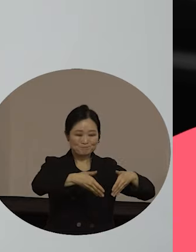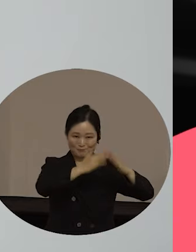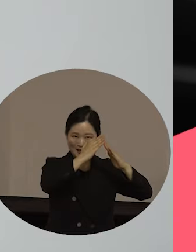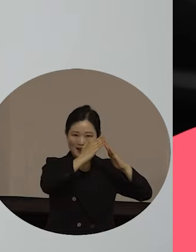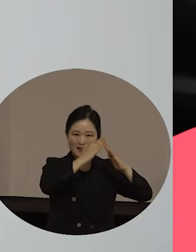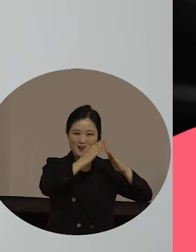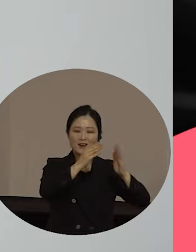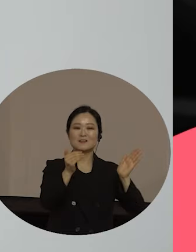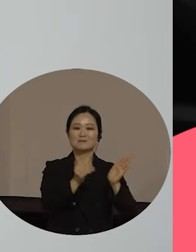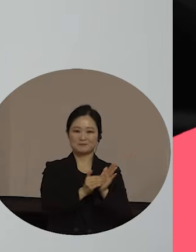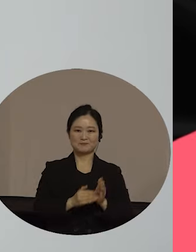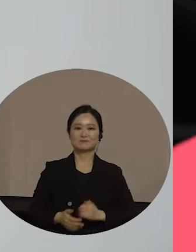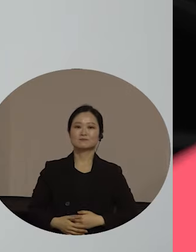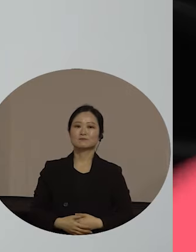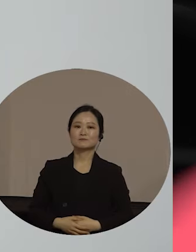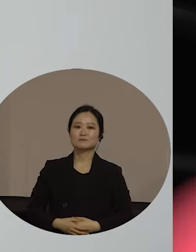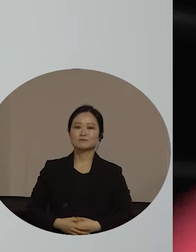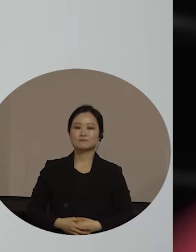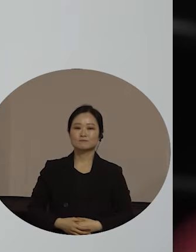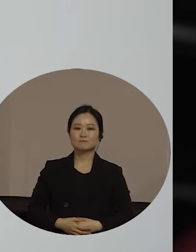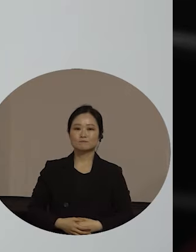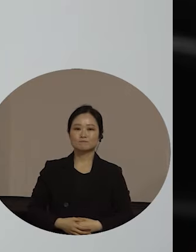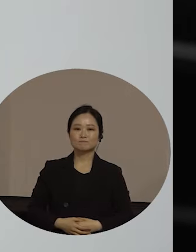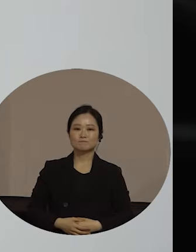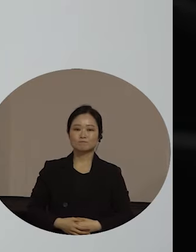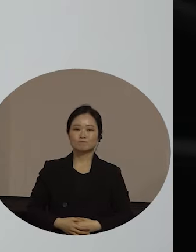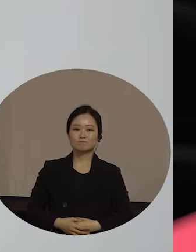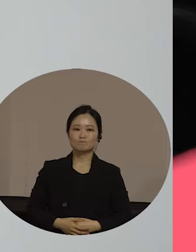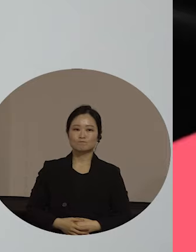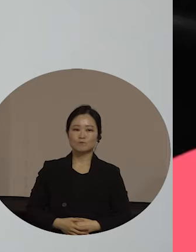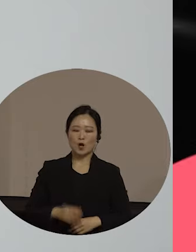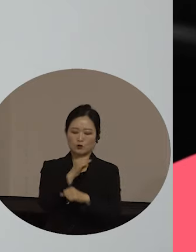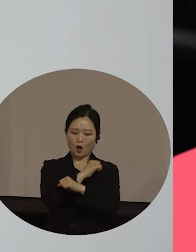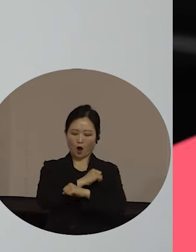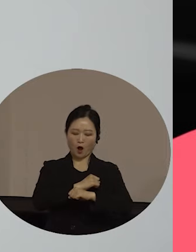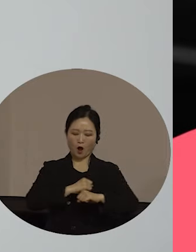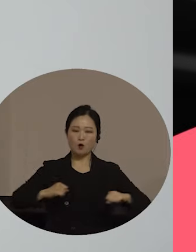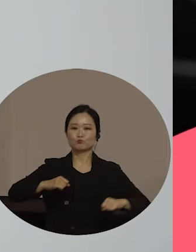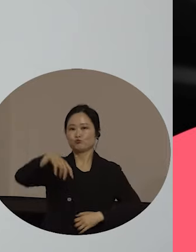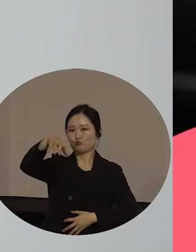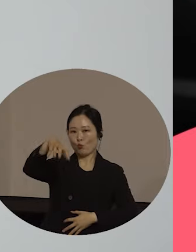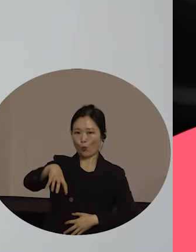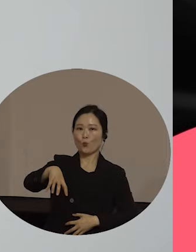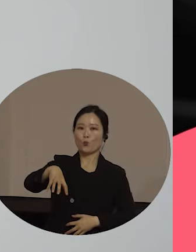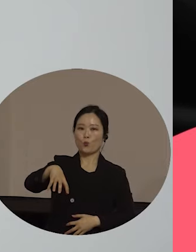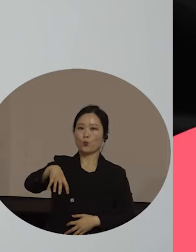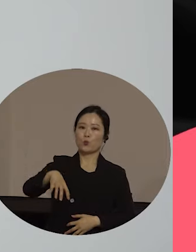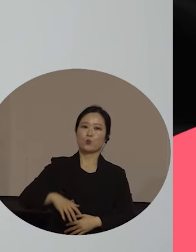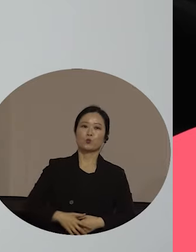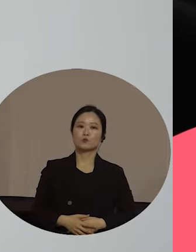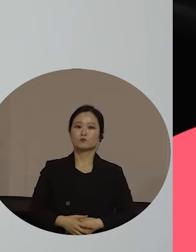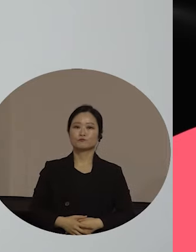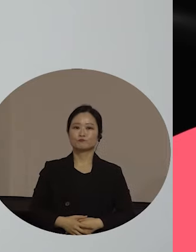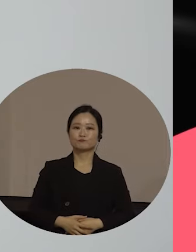once there is enough space provided by the you know, the access to the